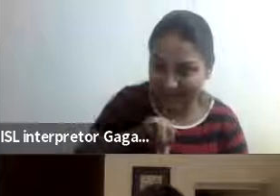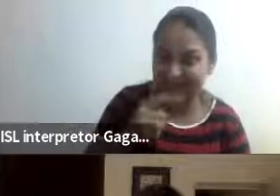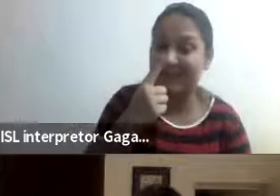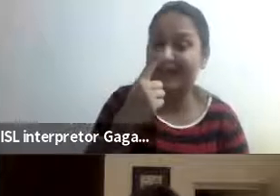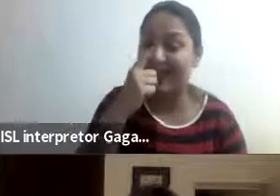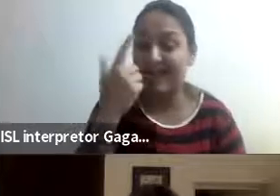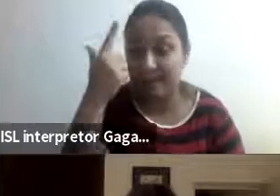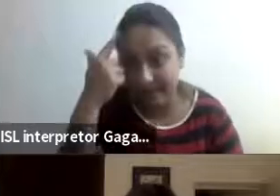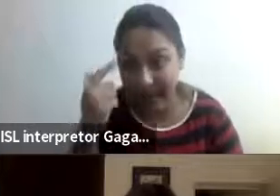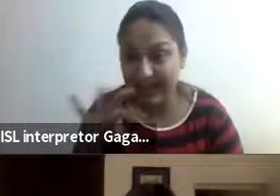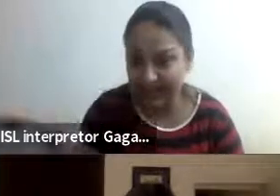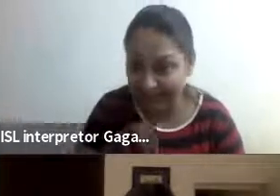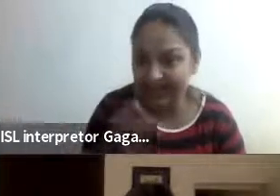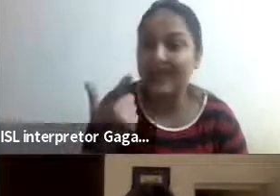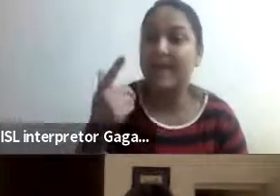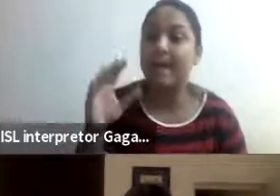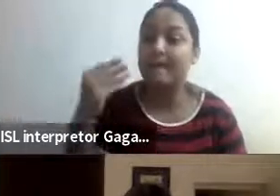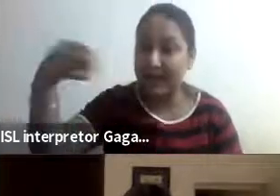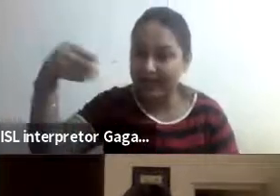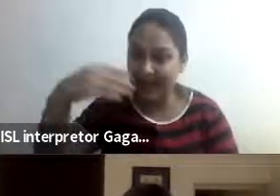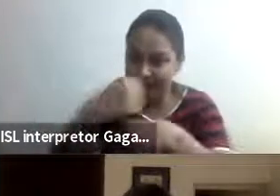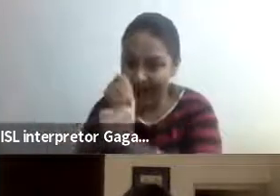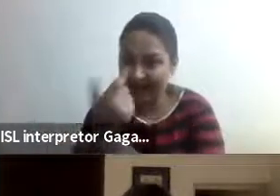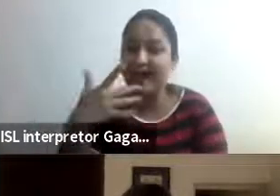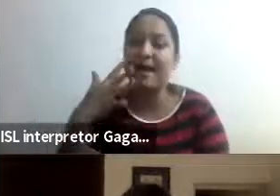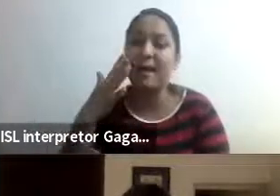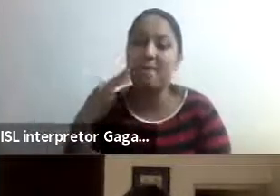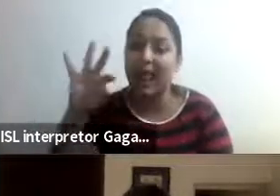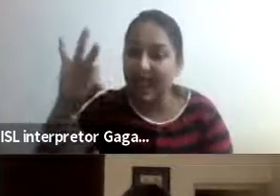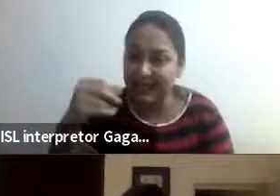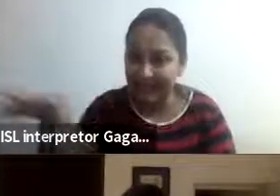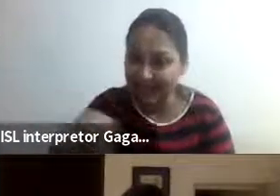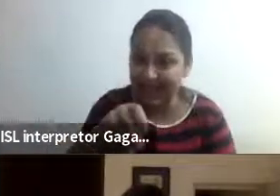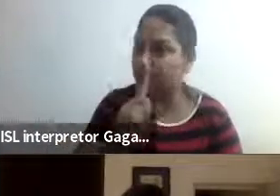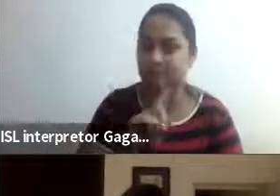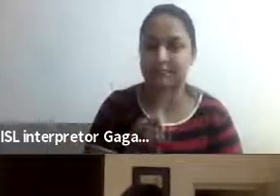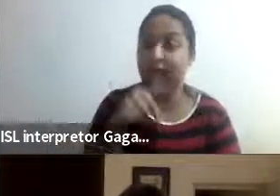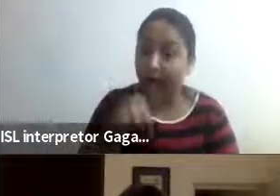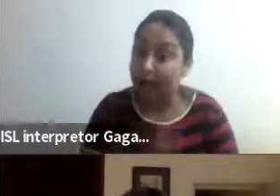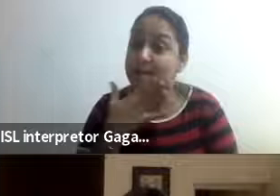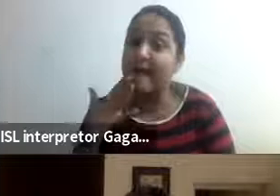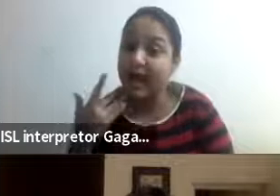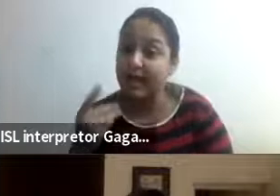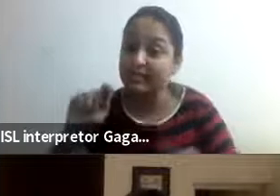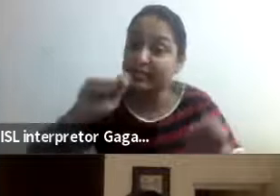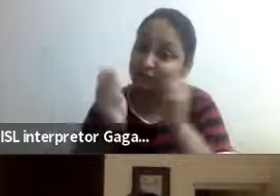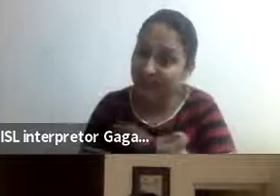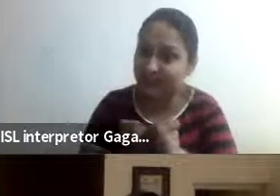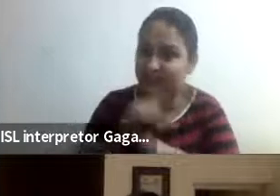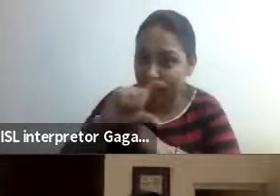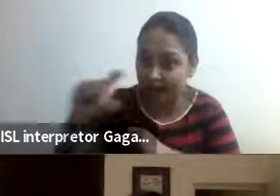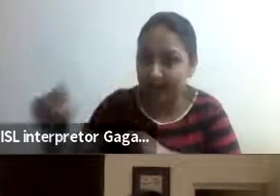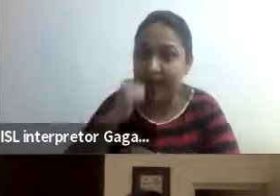leaves. Swaminathan presents her with paints, with poster paints, with paintbrushes, and a roll of paper. And these are